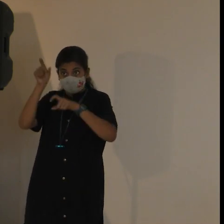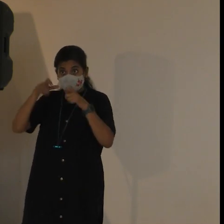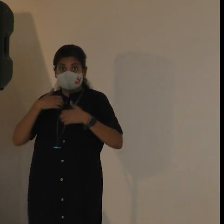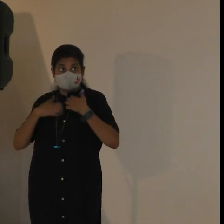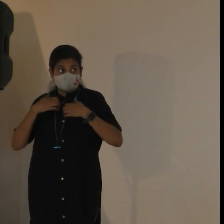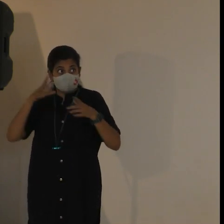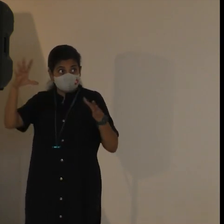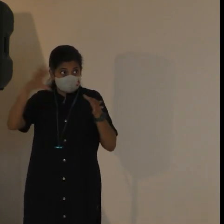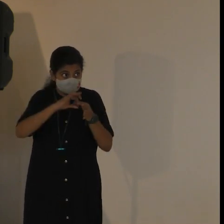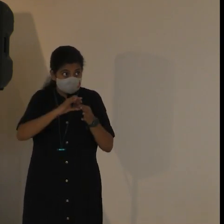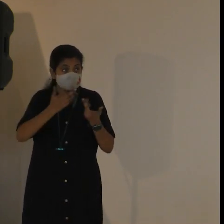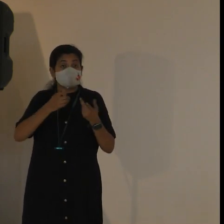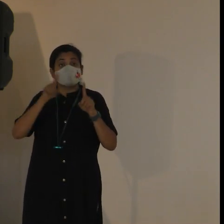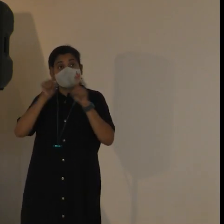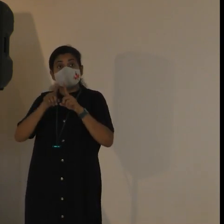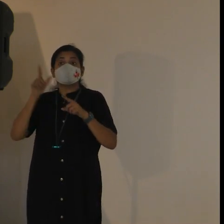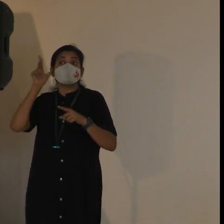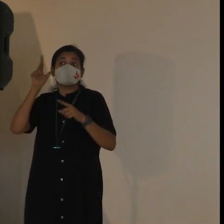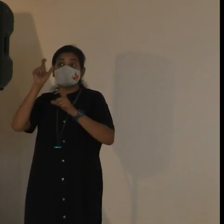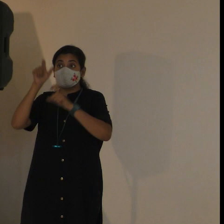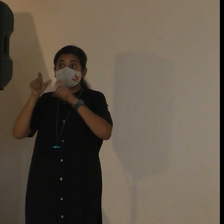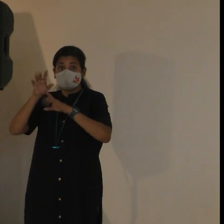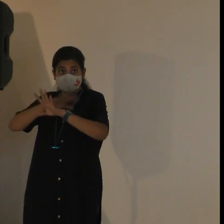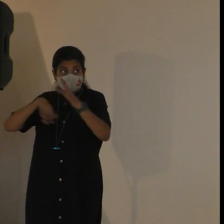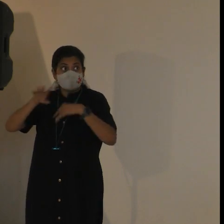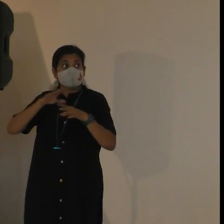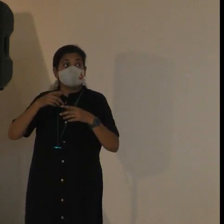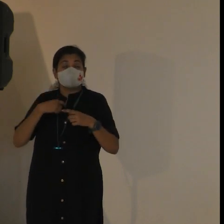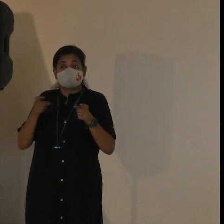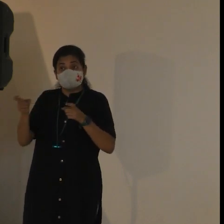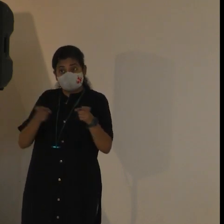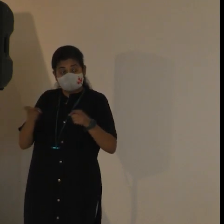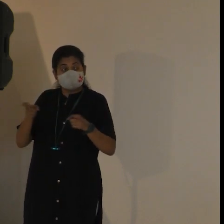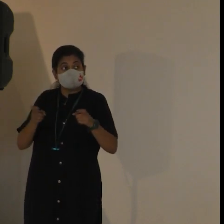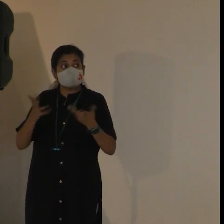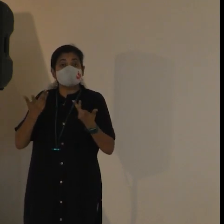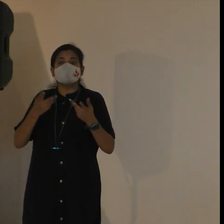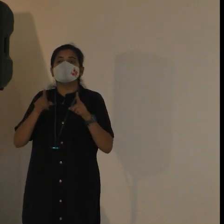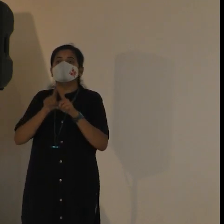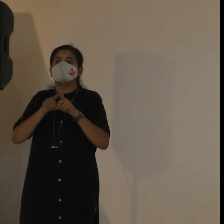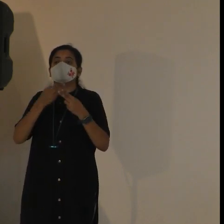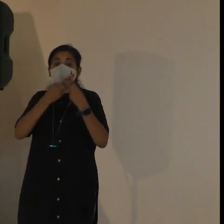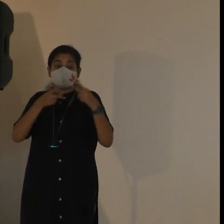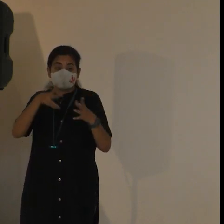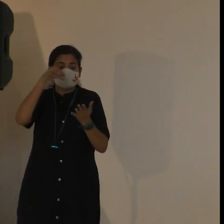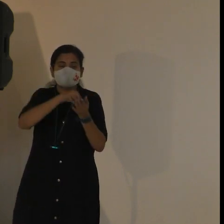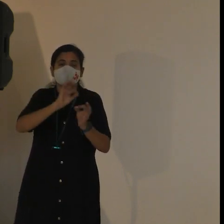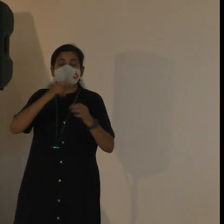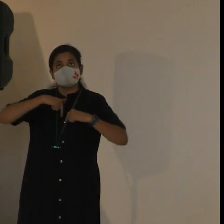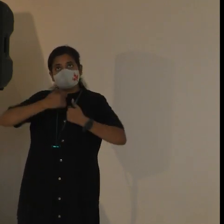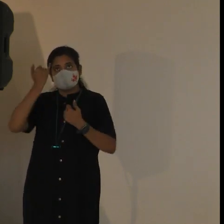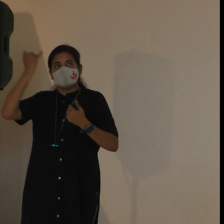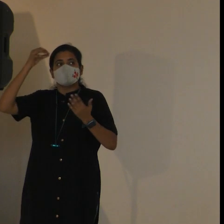to writing to a digital audience. And we tackle that by having unscripted dialogues. So while